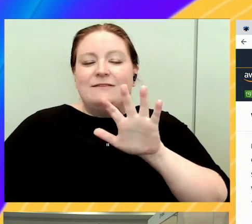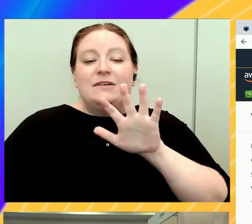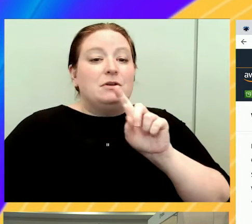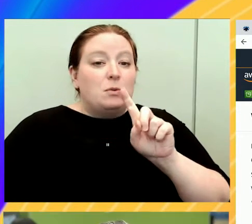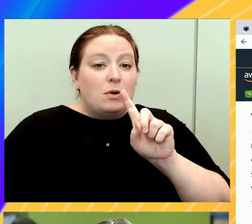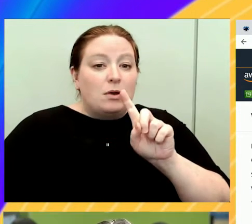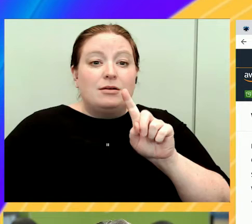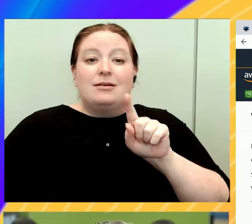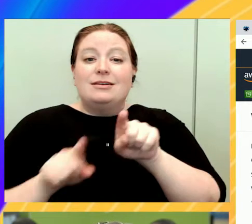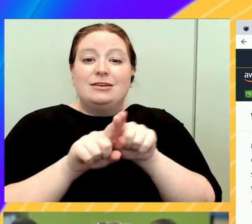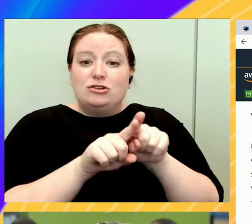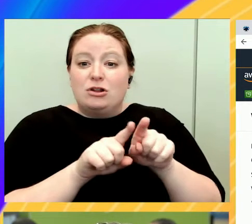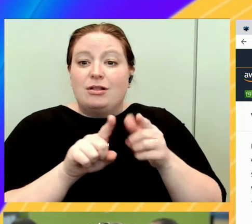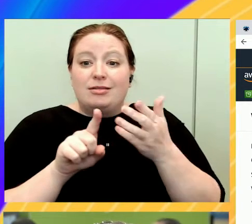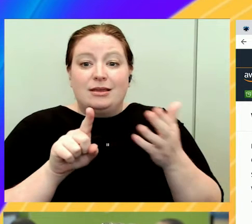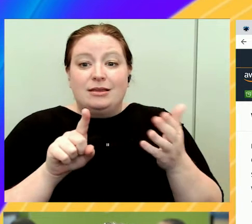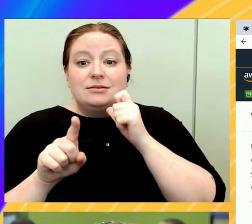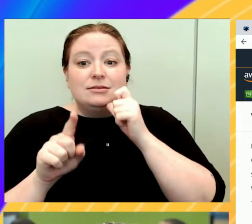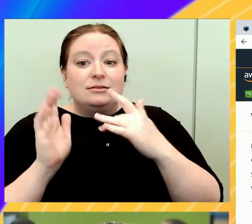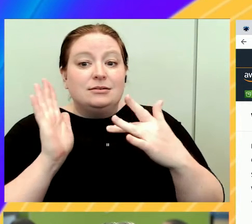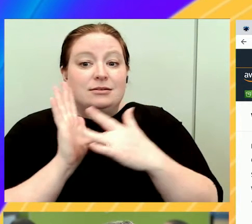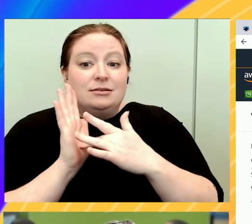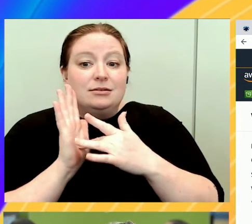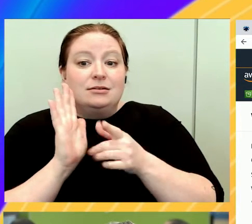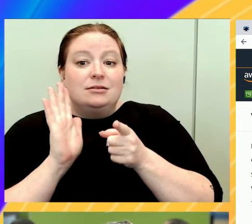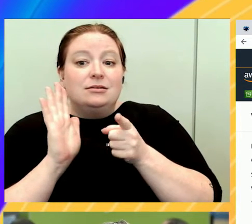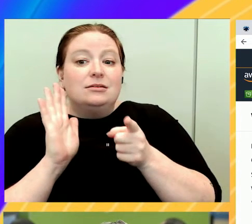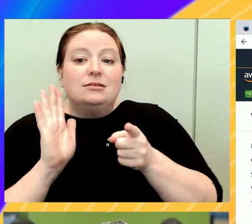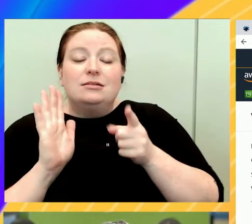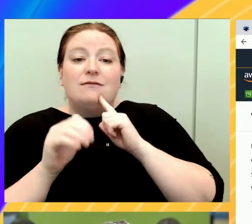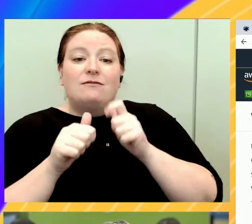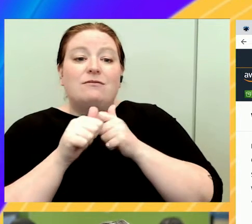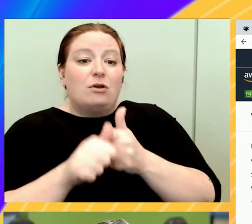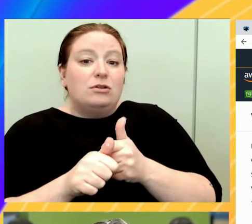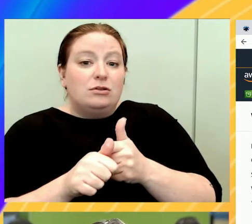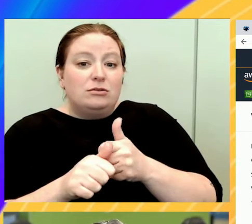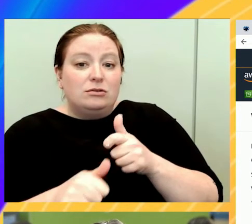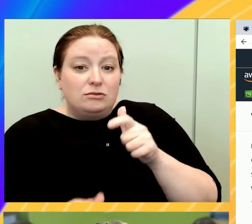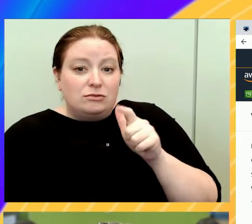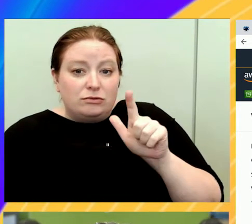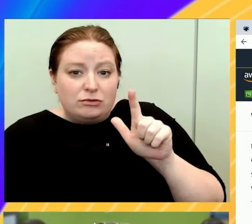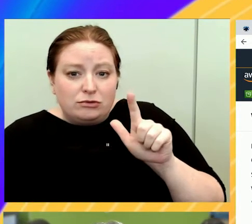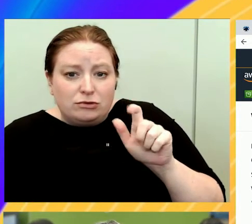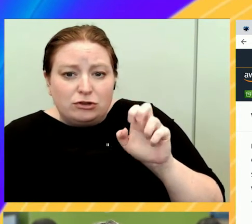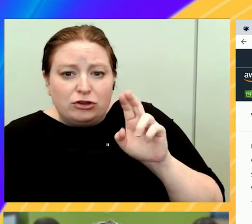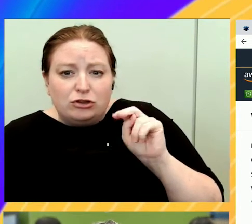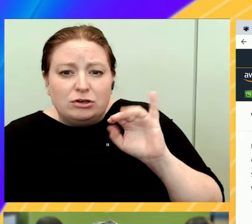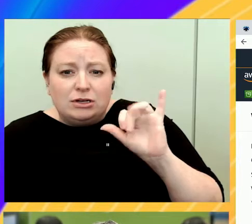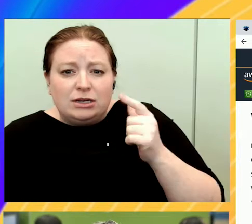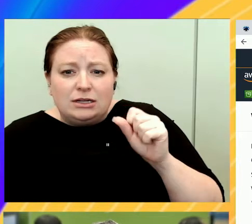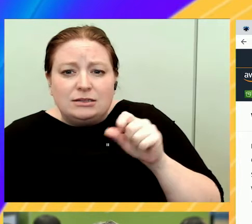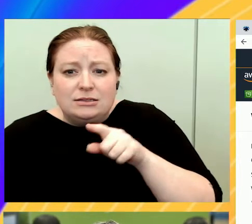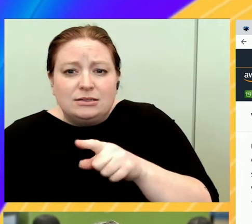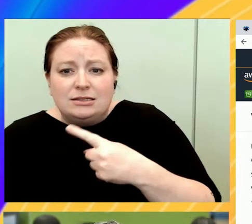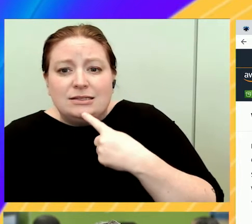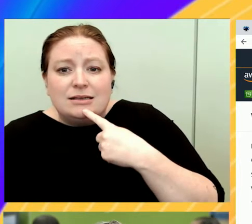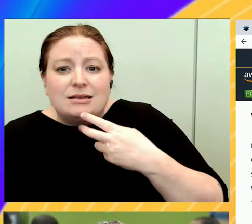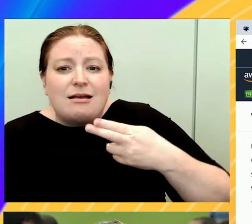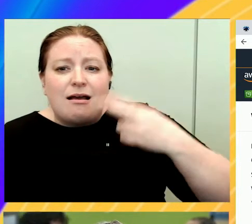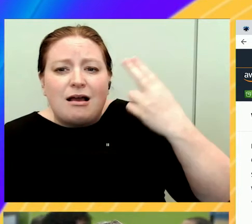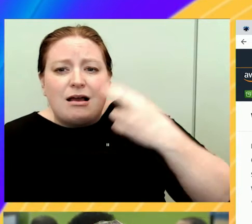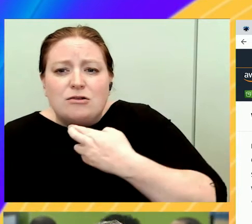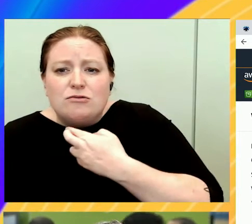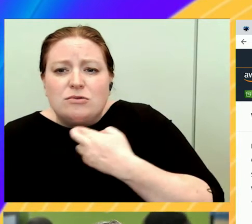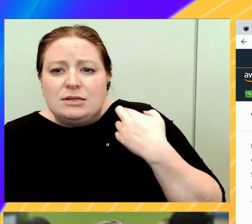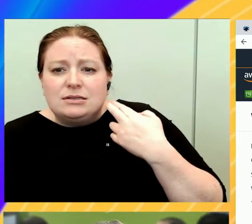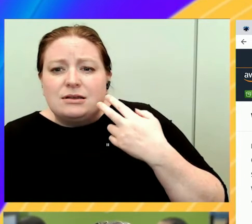that reliability and that operational excellence based on our learnings. But you see it says high and medium risks there. So